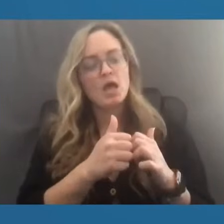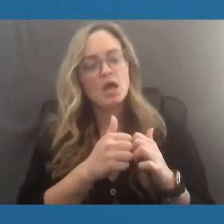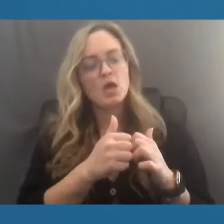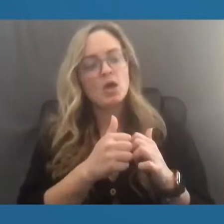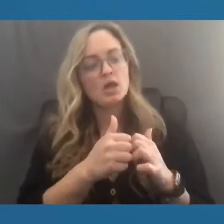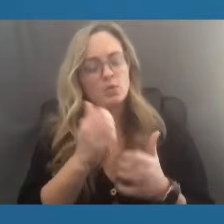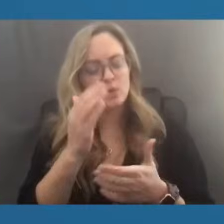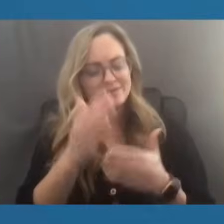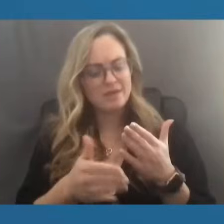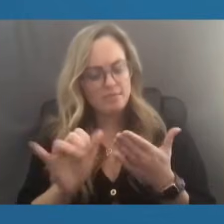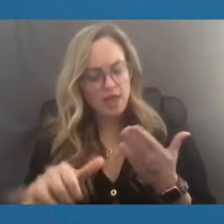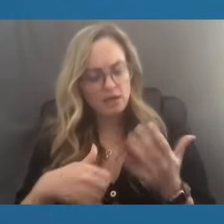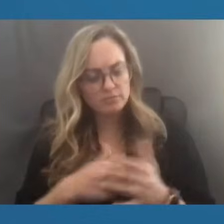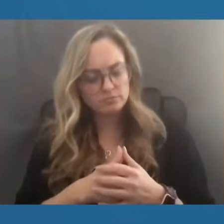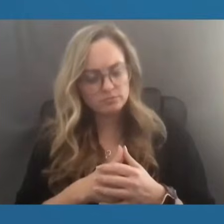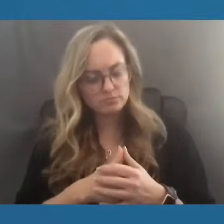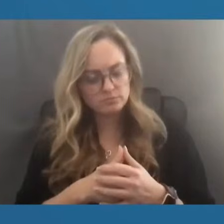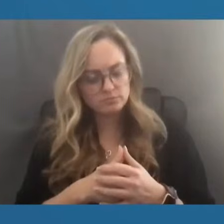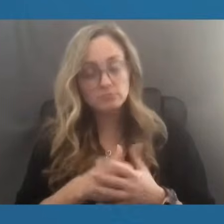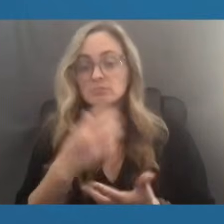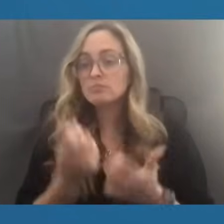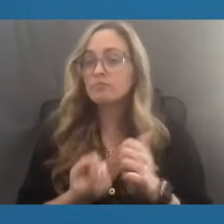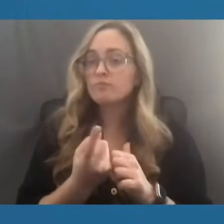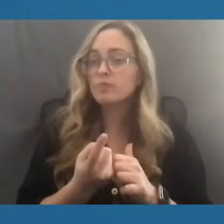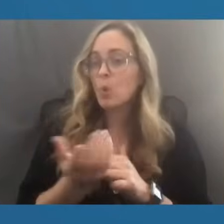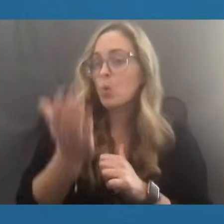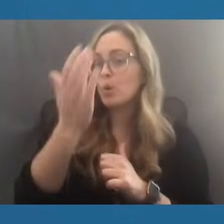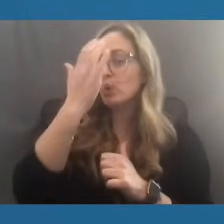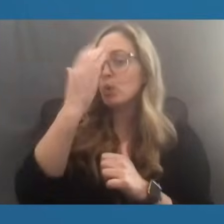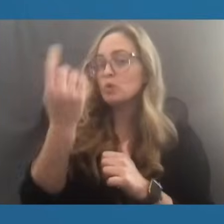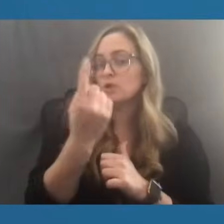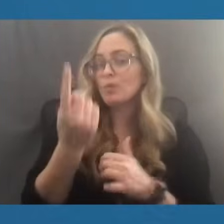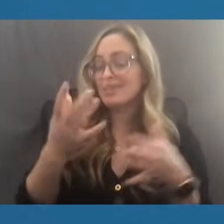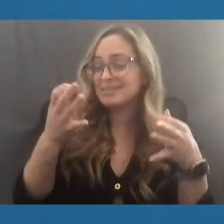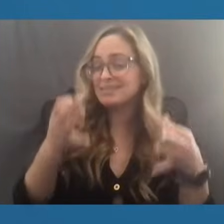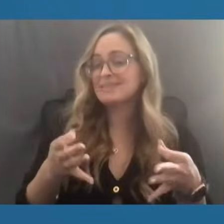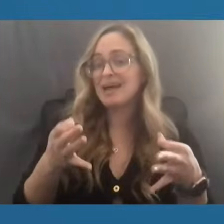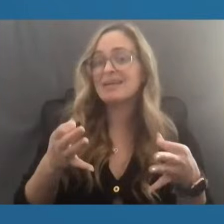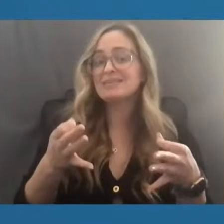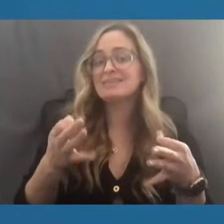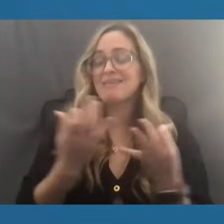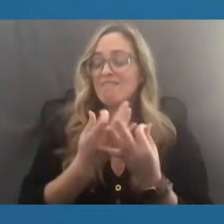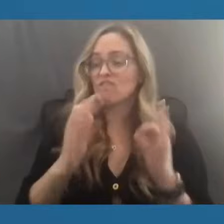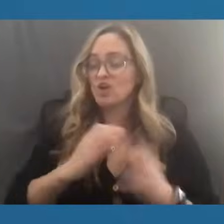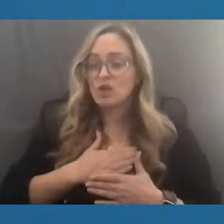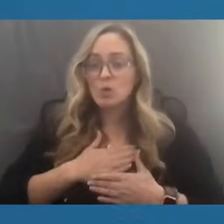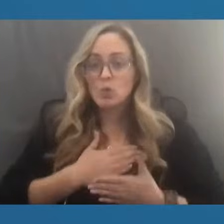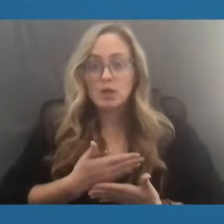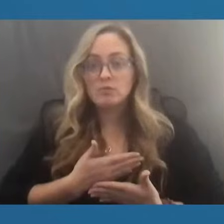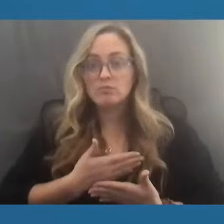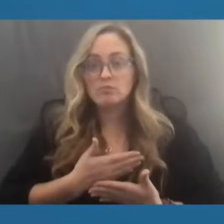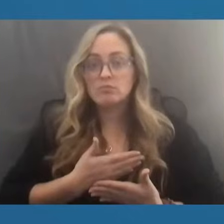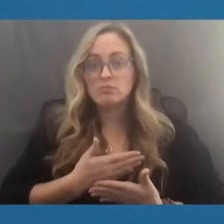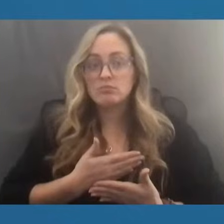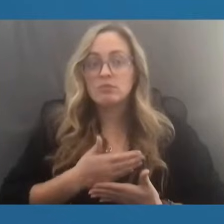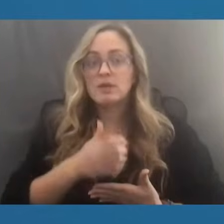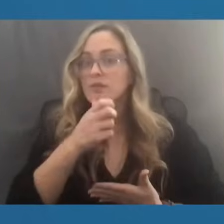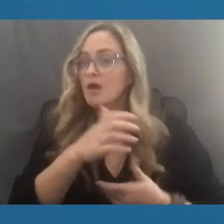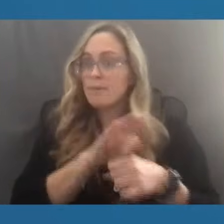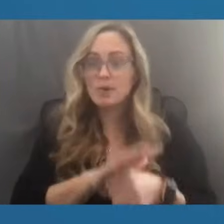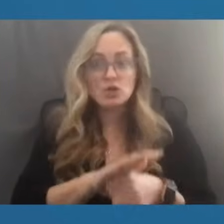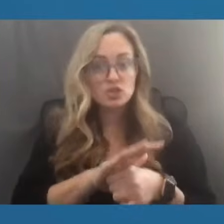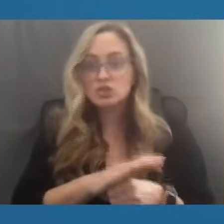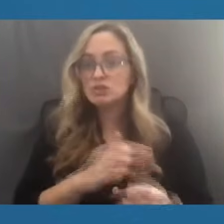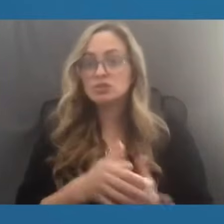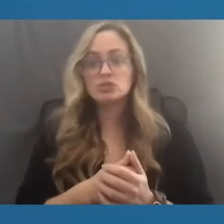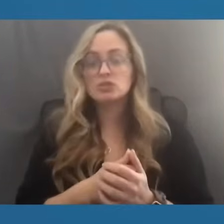that? That everyone will know that someone who makes that decision did it of free will, not under pressure. And